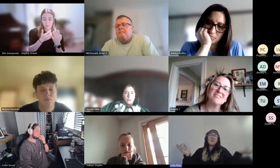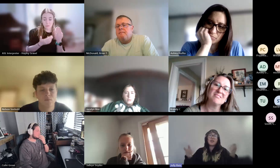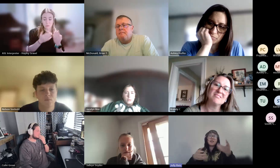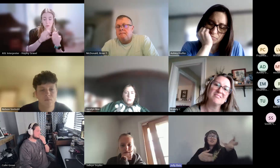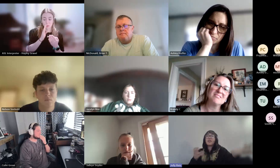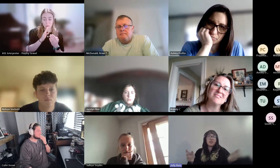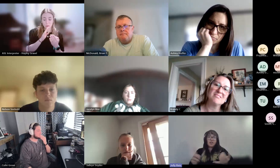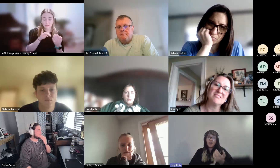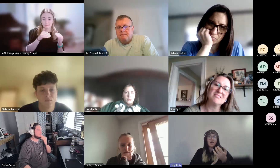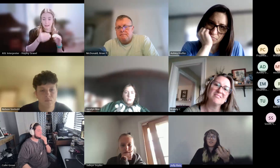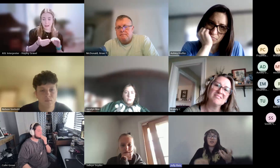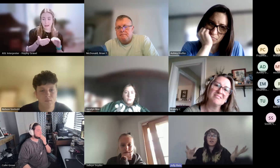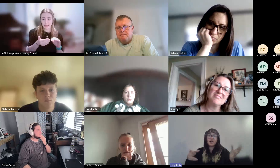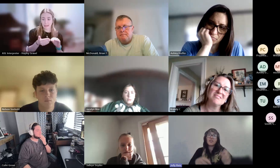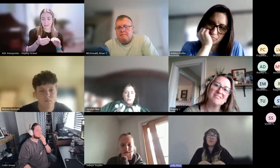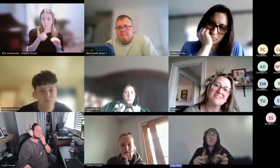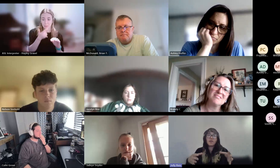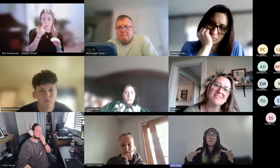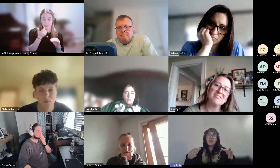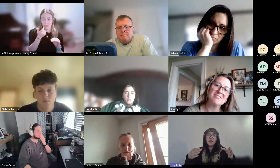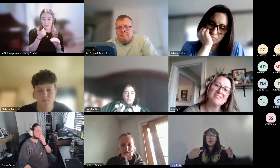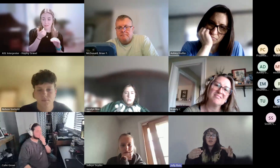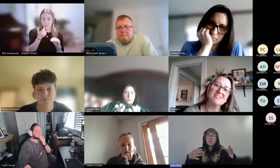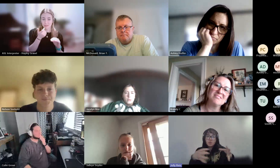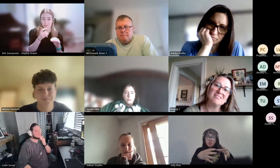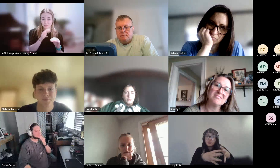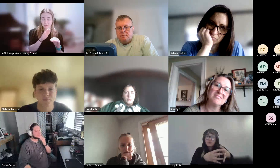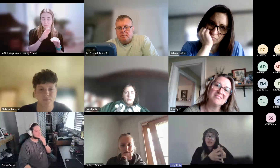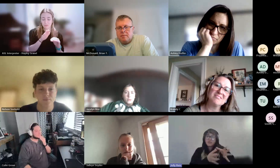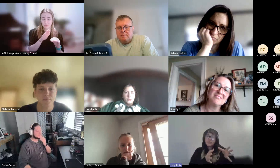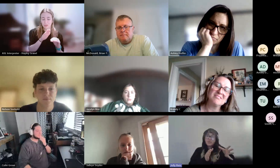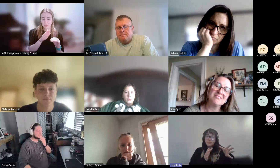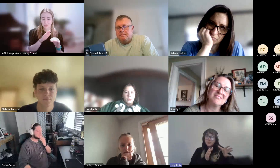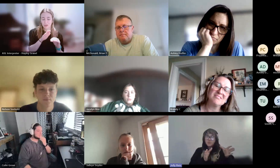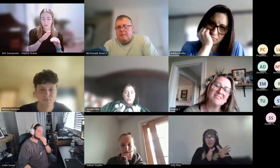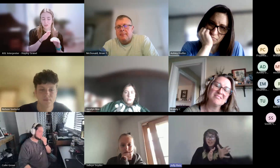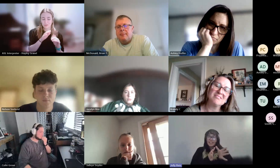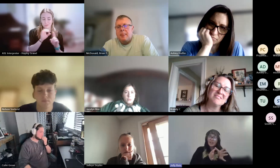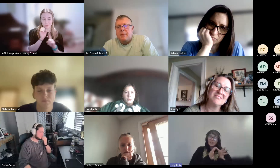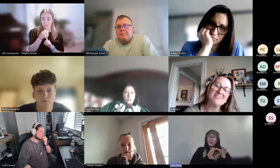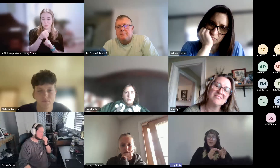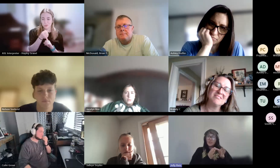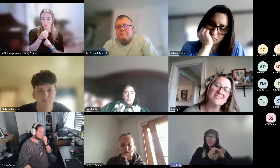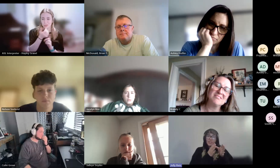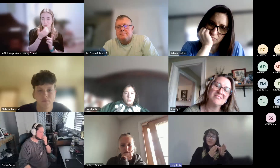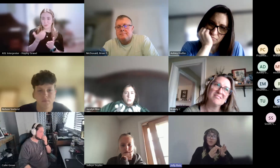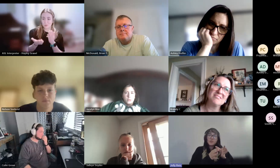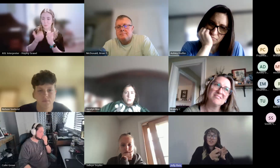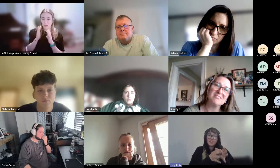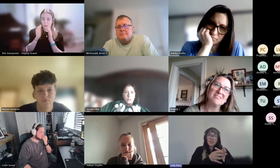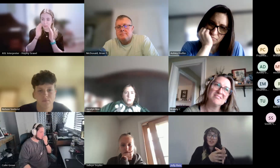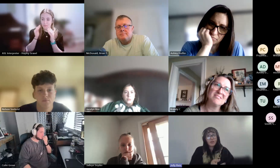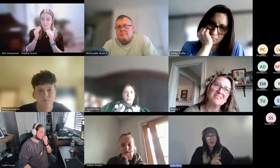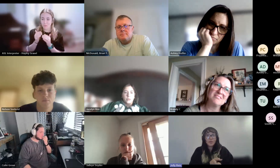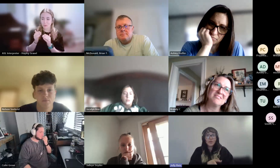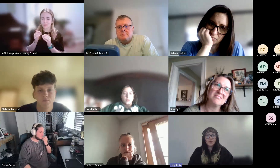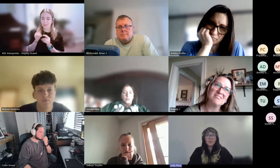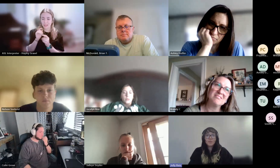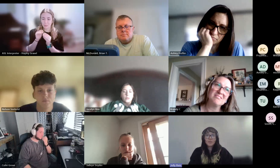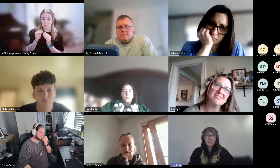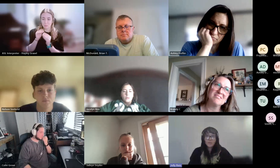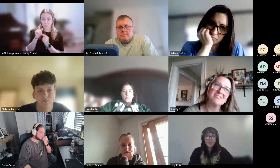legal thing. So, and it's like ethical and all that, but maybe like shrinking it down to a more specific